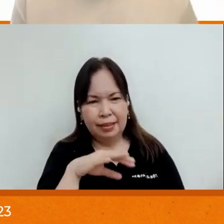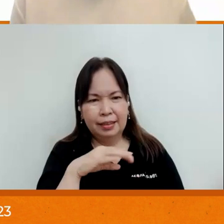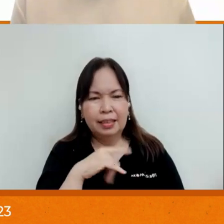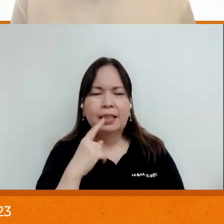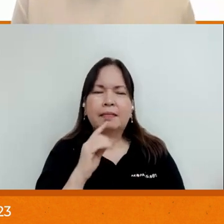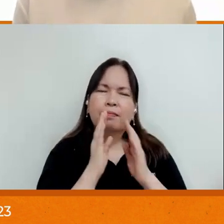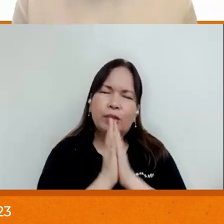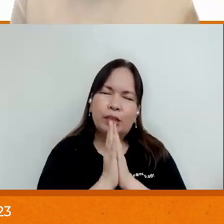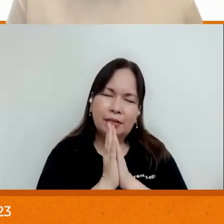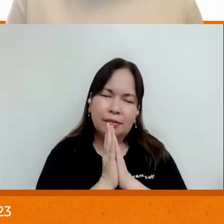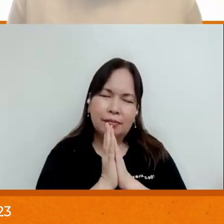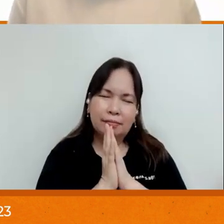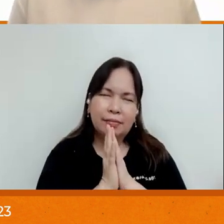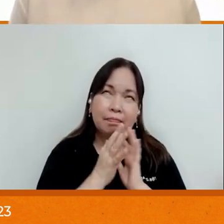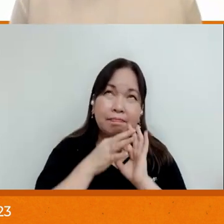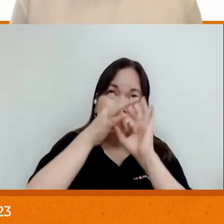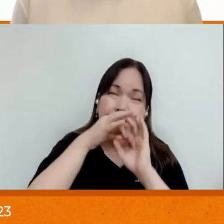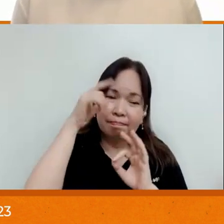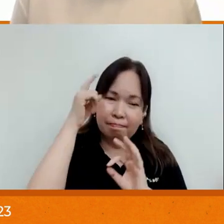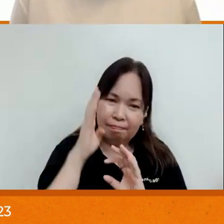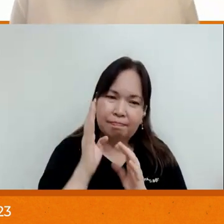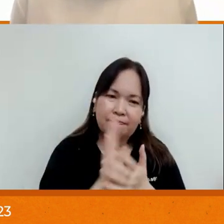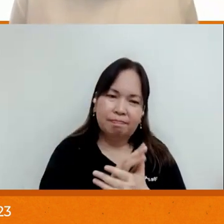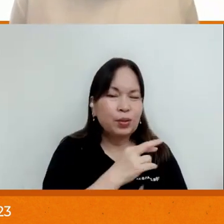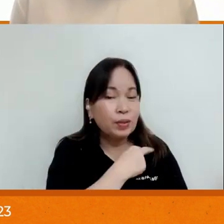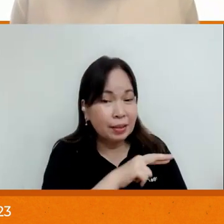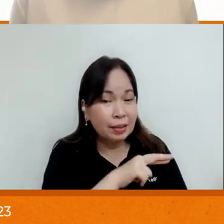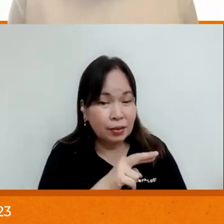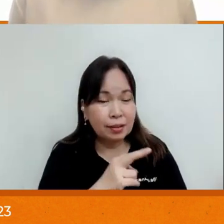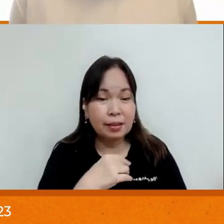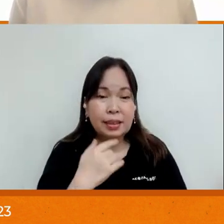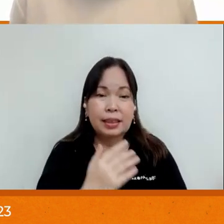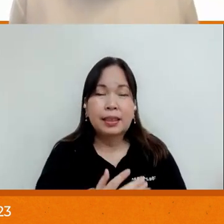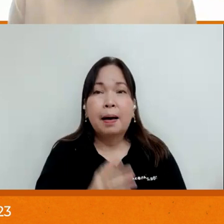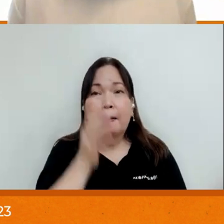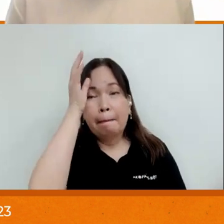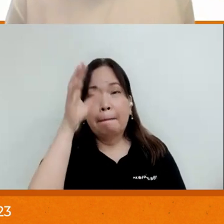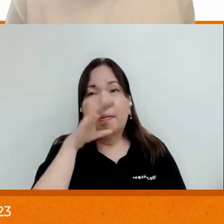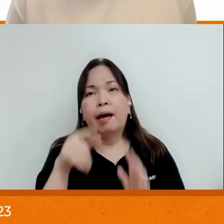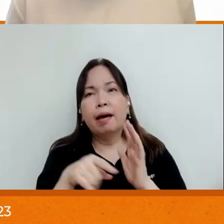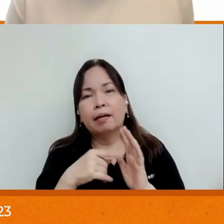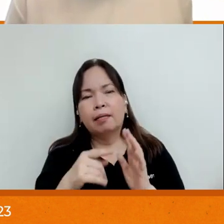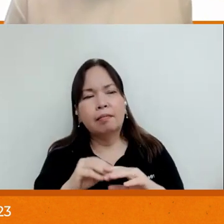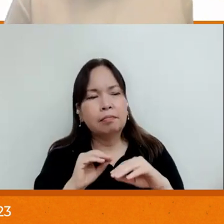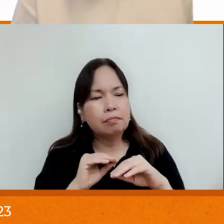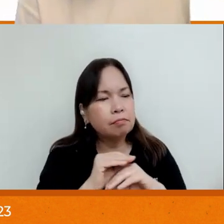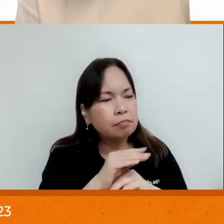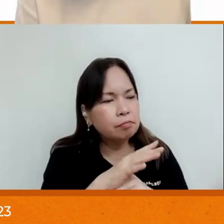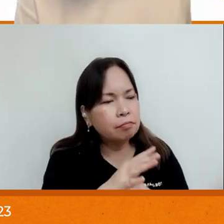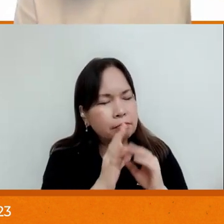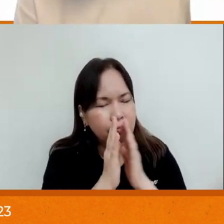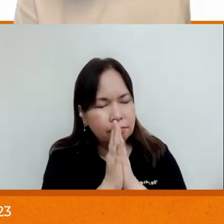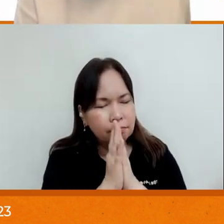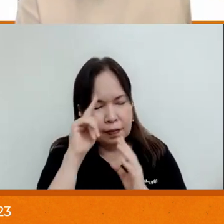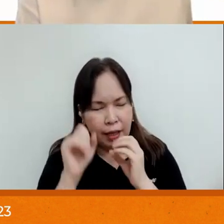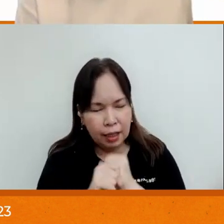or religion, di ba? Kasi parents want to, to share their spirituality or religious beliefs, their faith experience